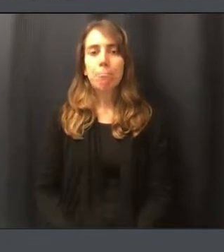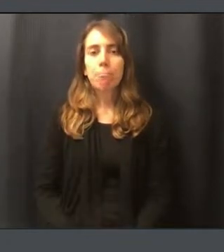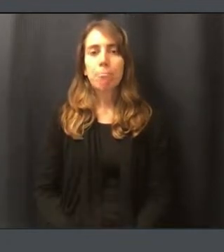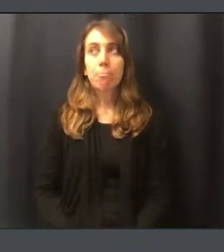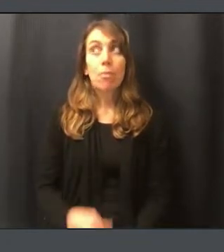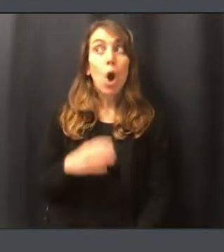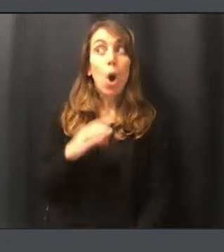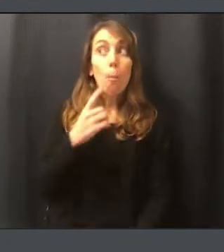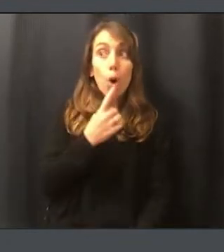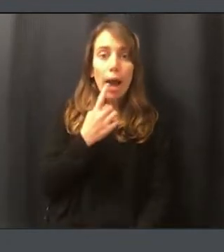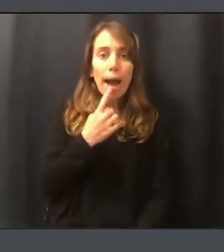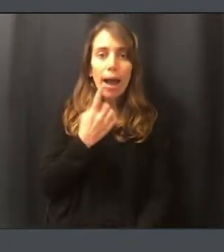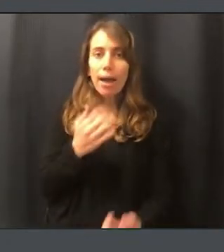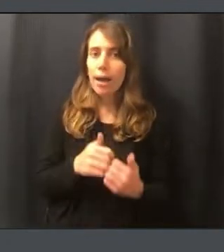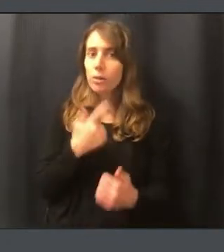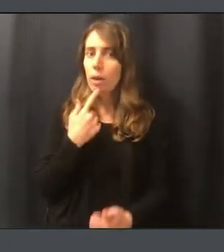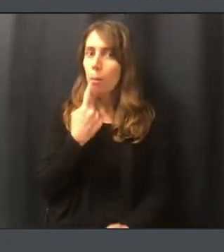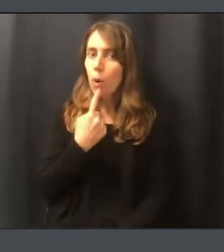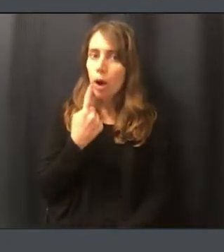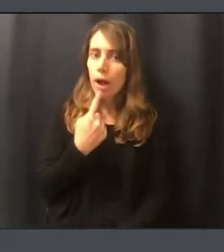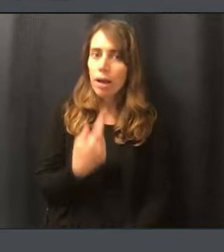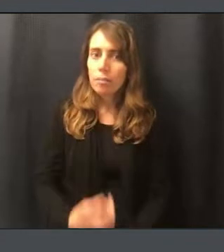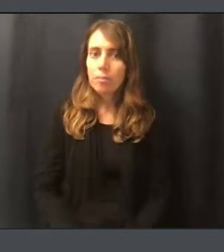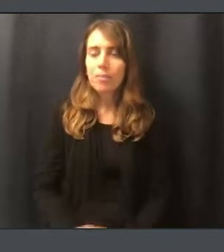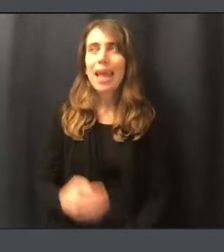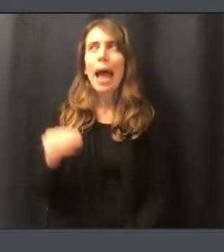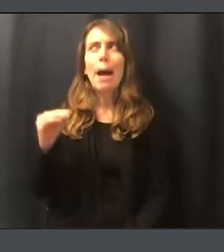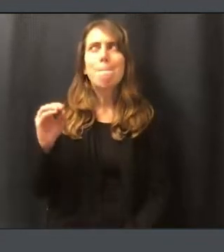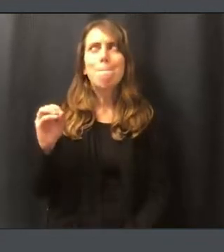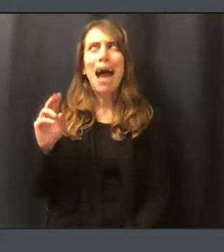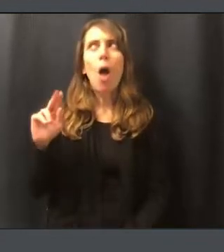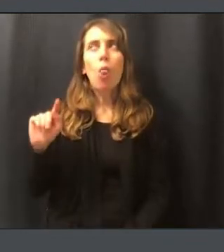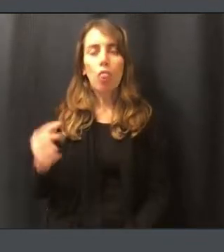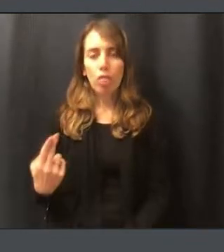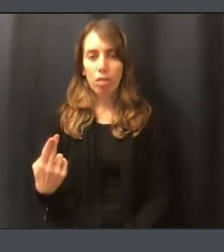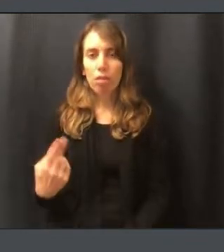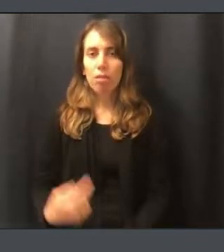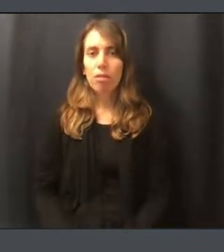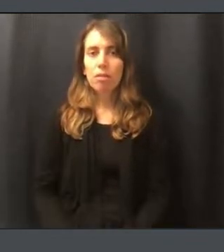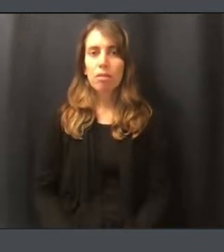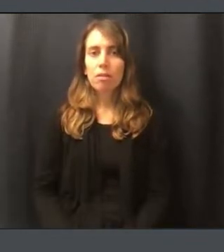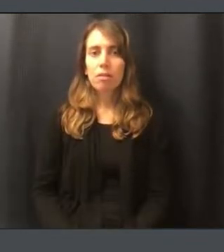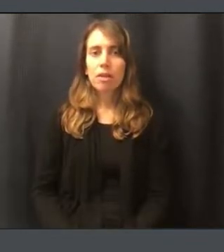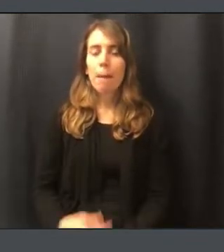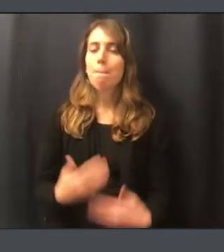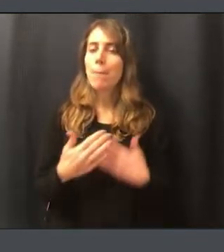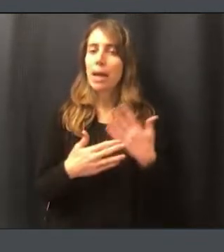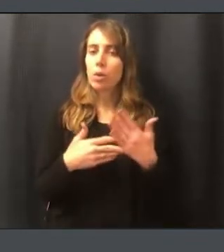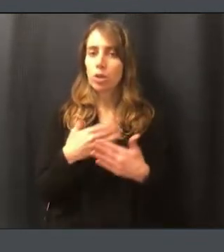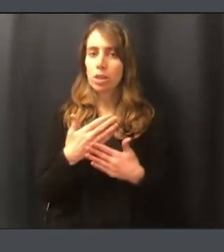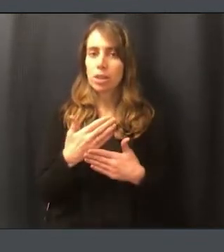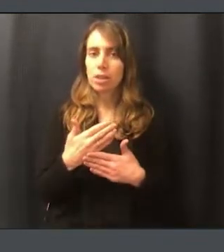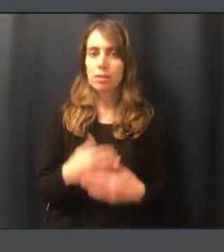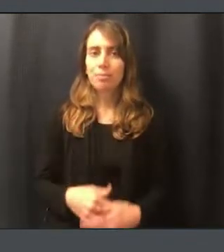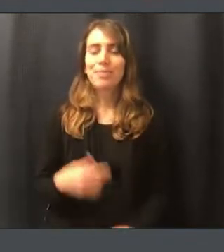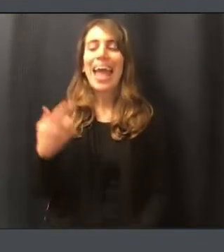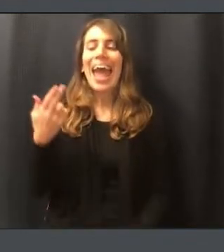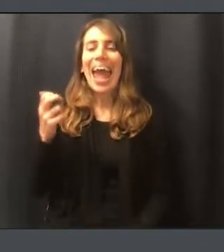¿Boca? ¿Cómo se presenta? Mouth. Mouth. ¿Cómo se dice manos?